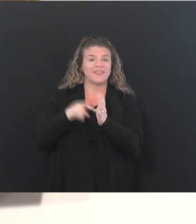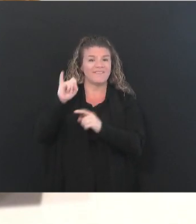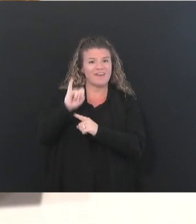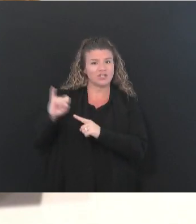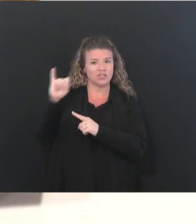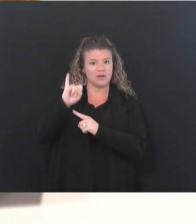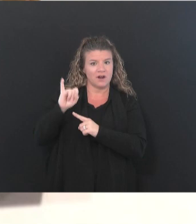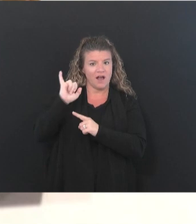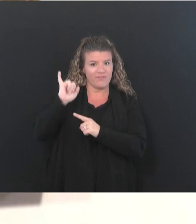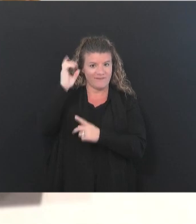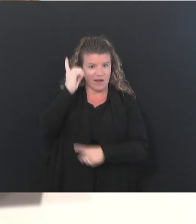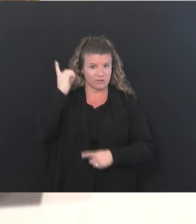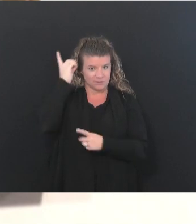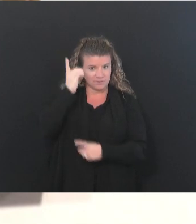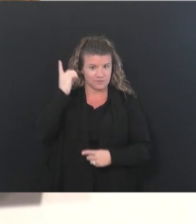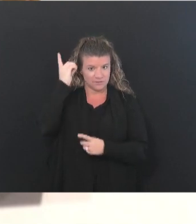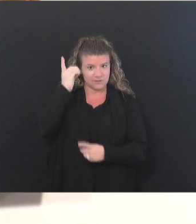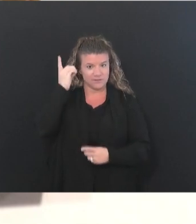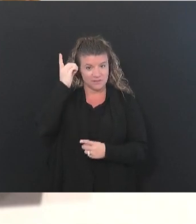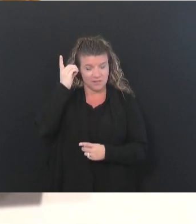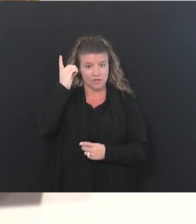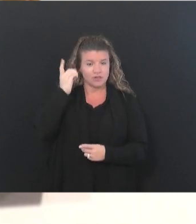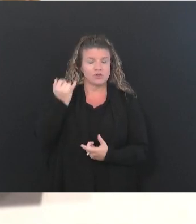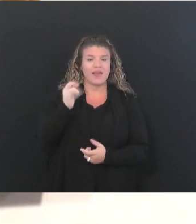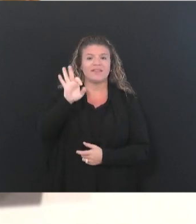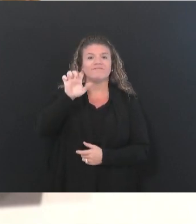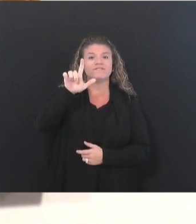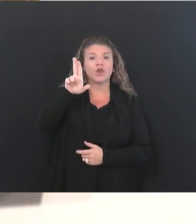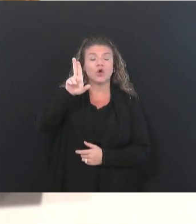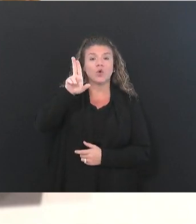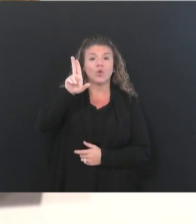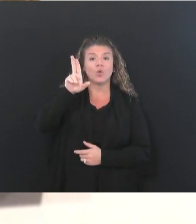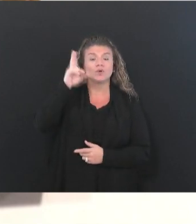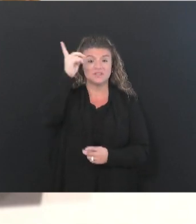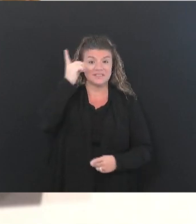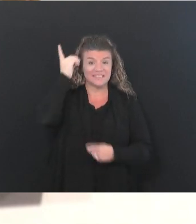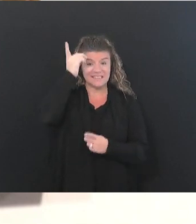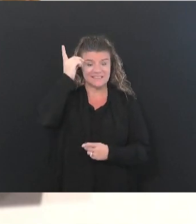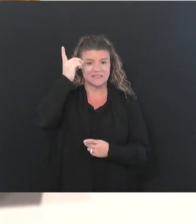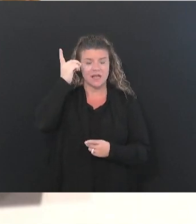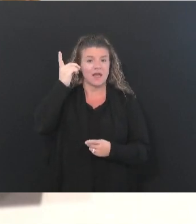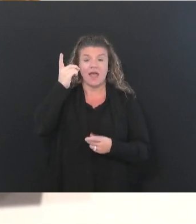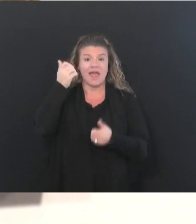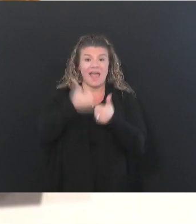So the influenza virus, every person that's infected infects about 1.2 to